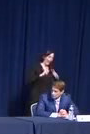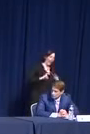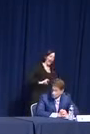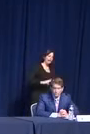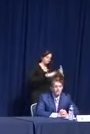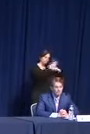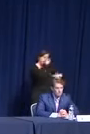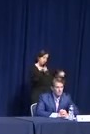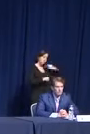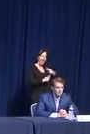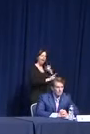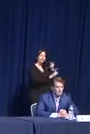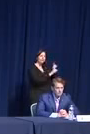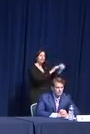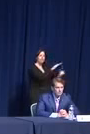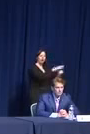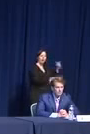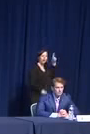Yes.